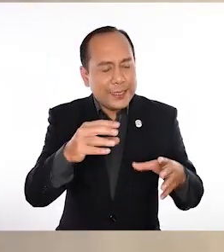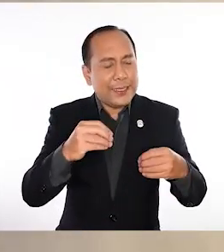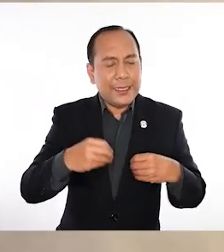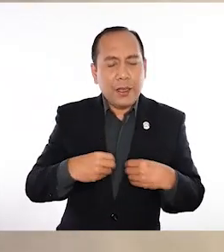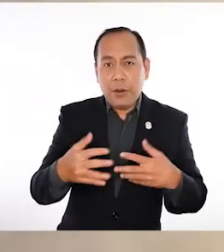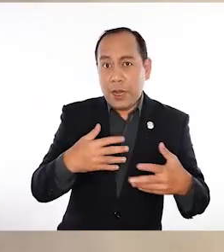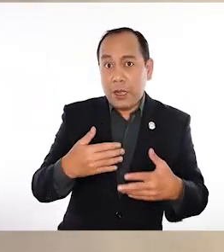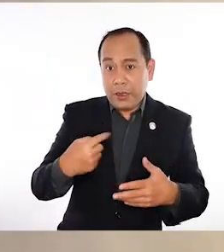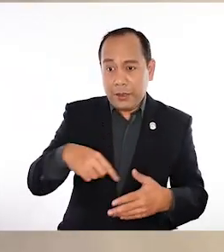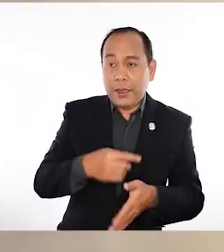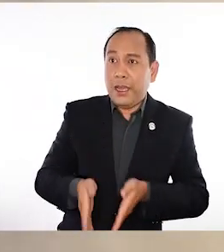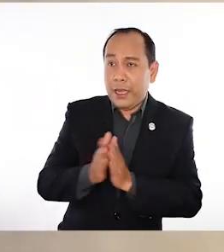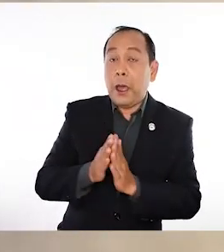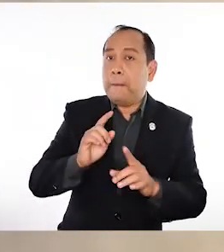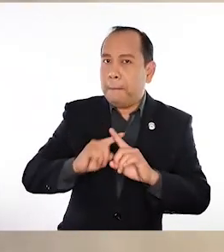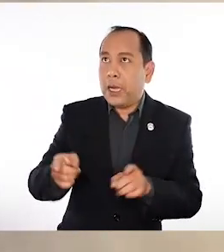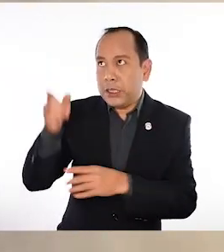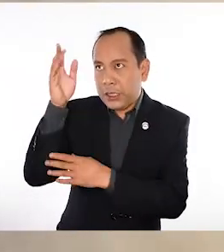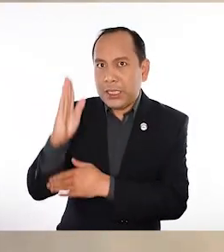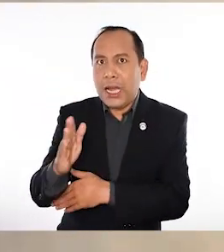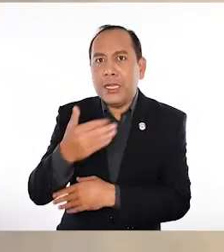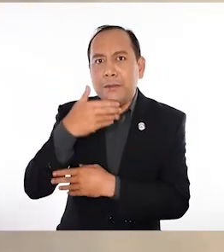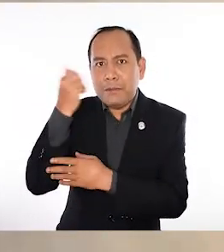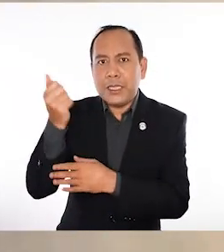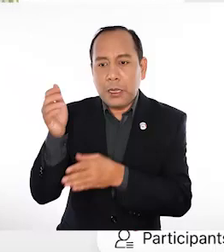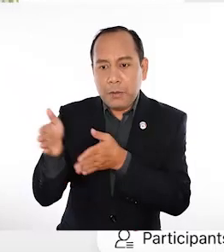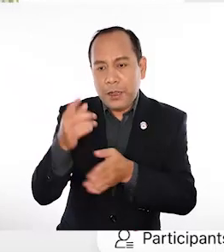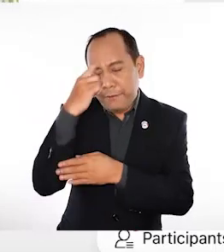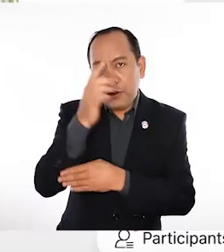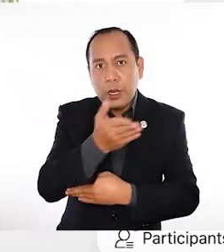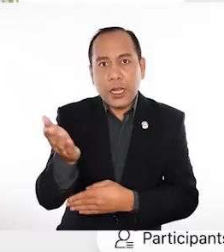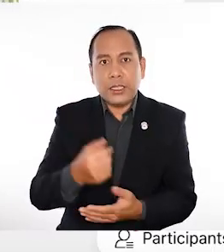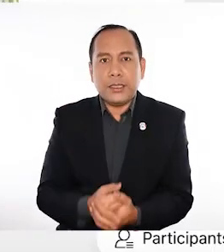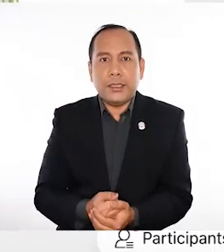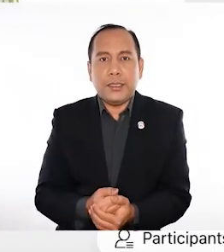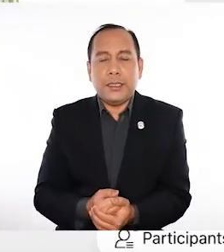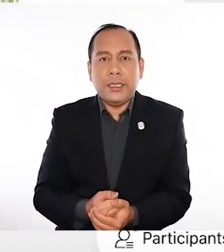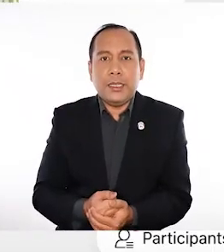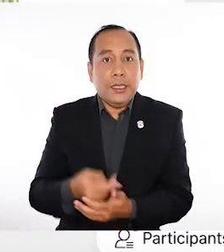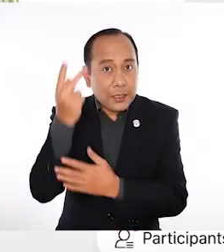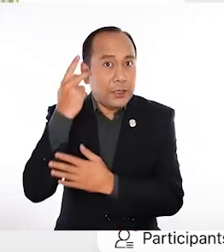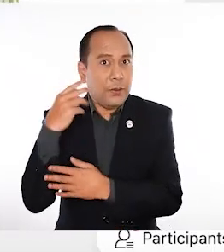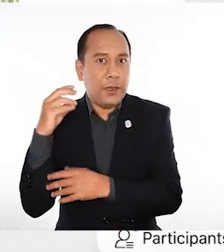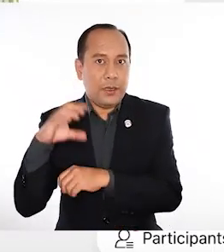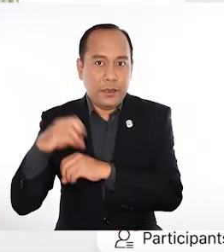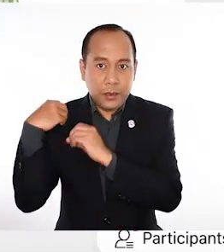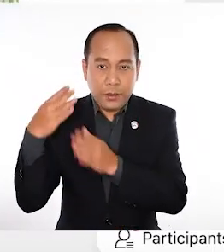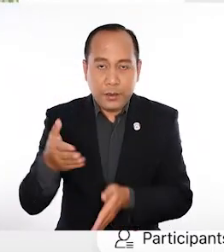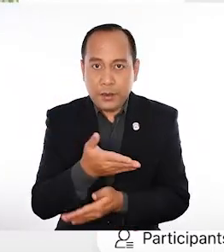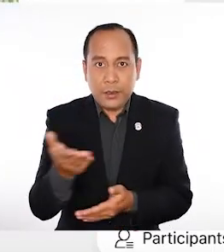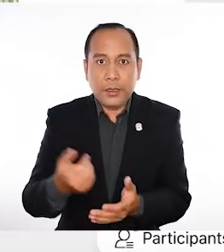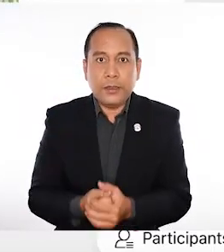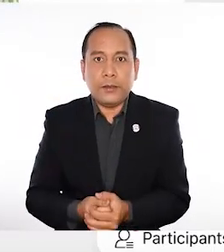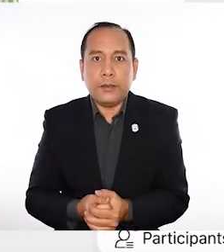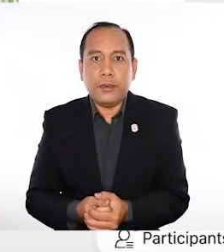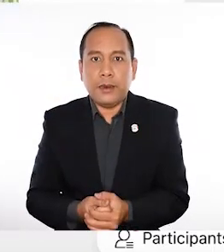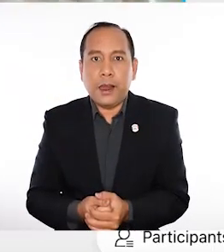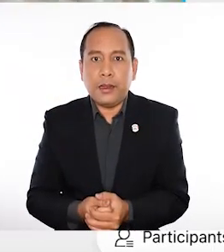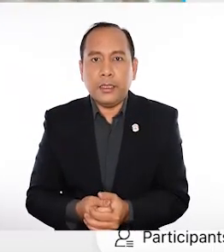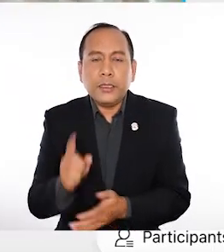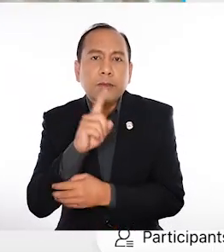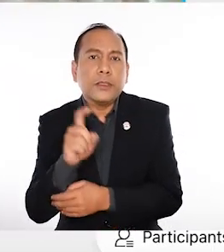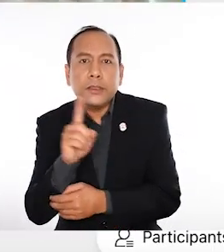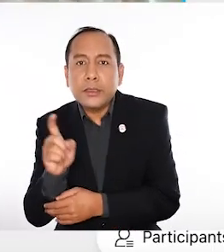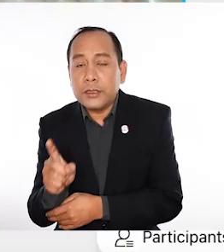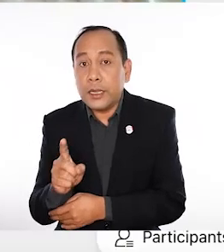for, at the end of everything, He has the best plan for us. District Kadewa officers facilitated breakout rooms posed with